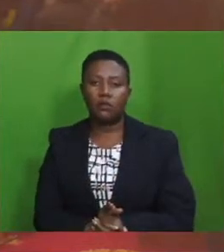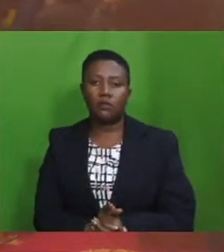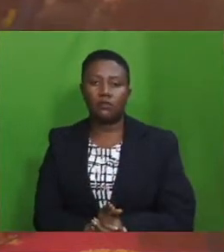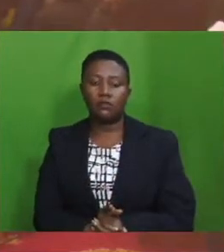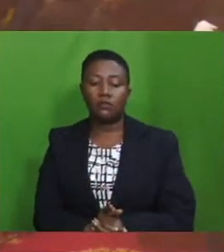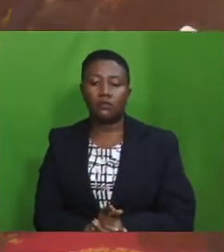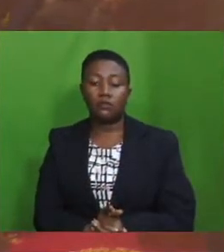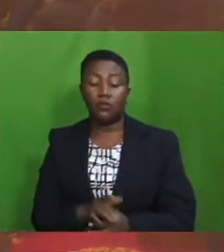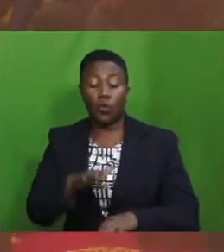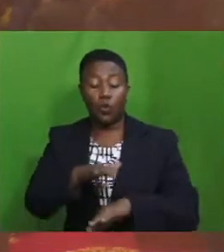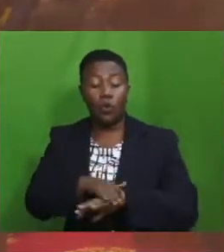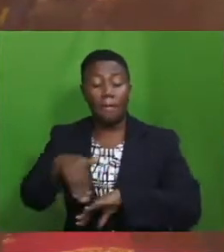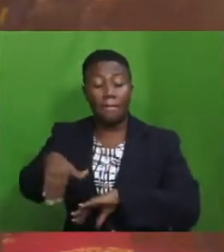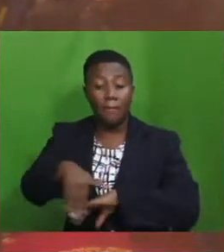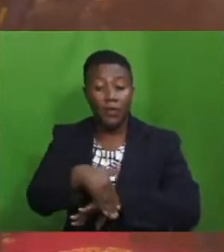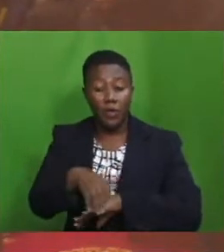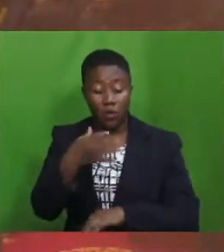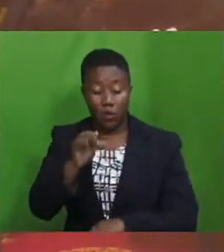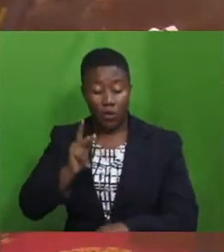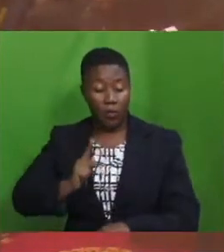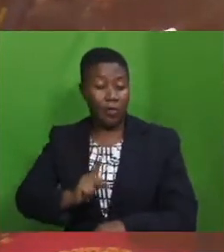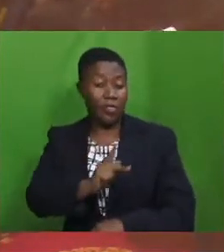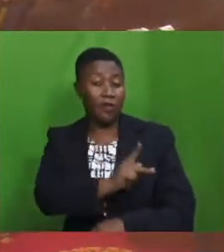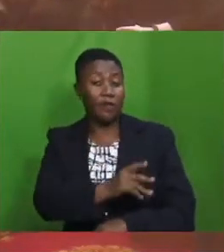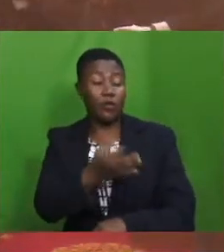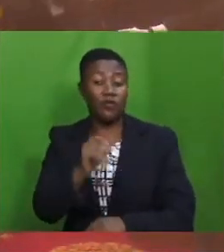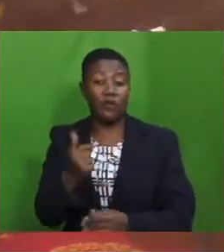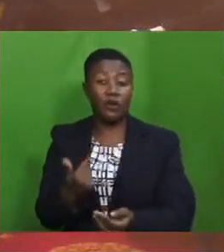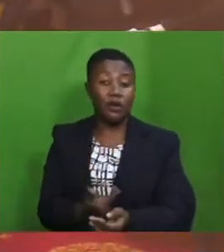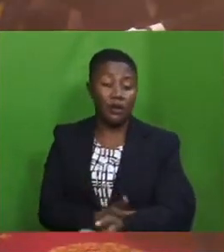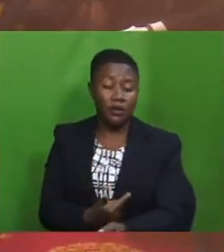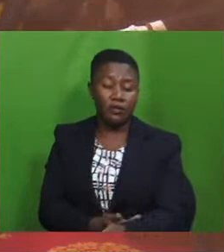on behalf of the Parliament of Ghana